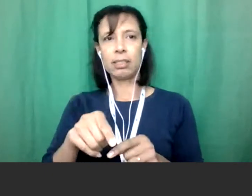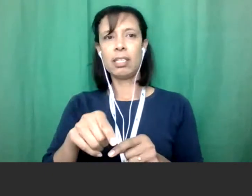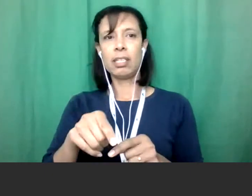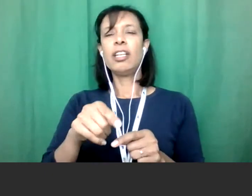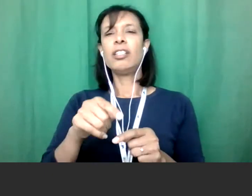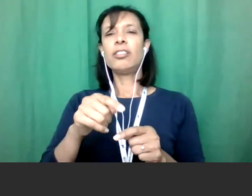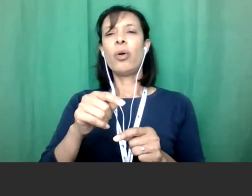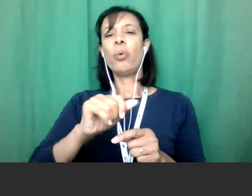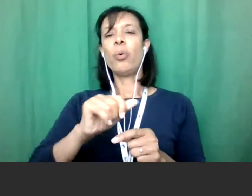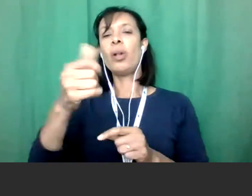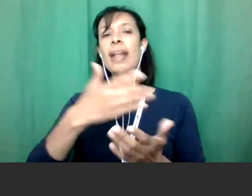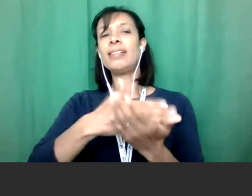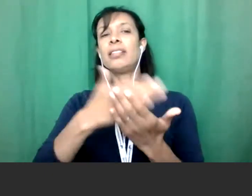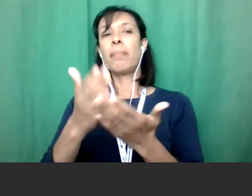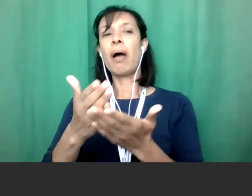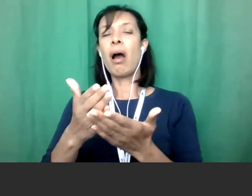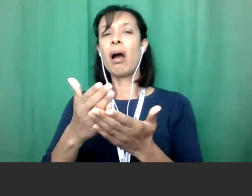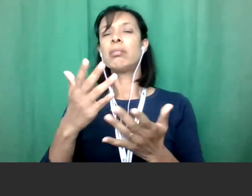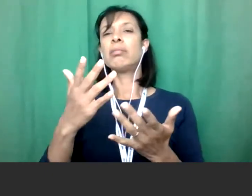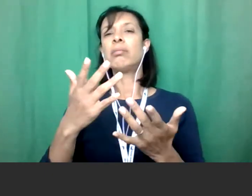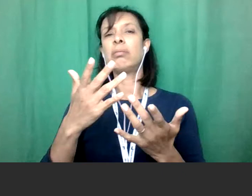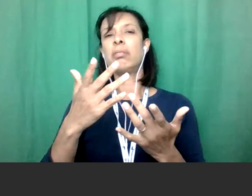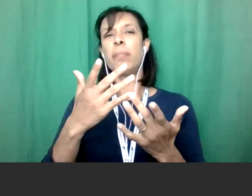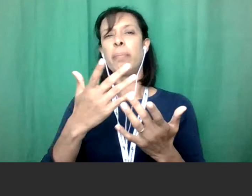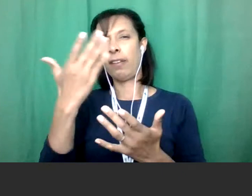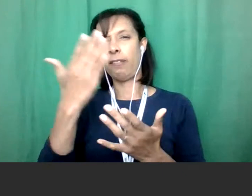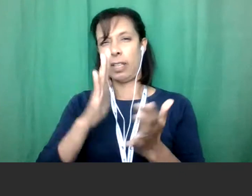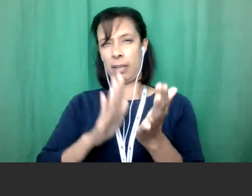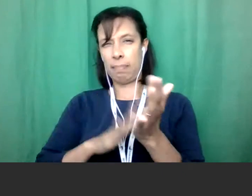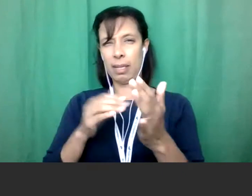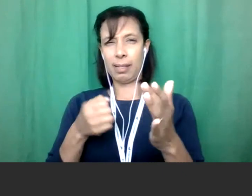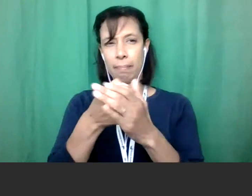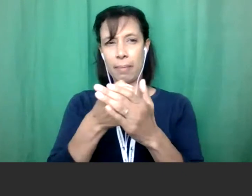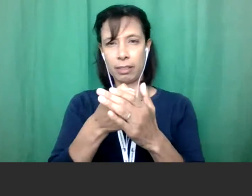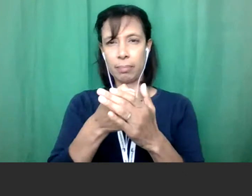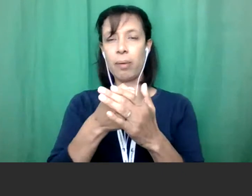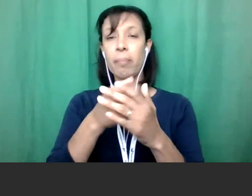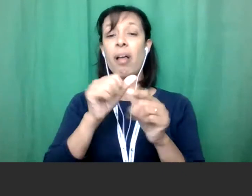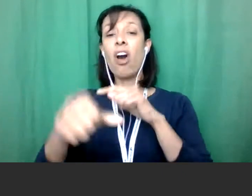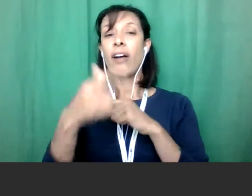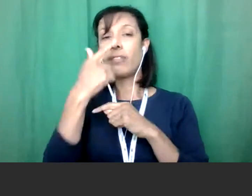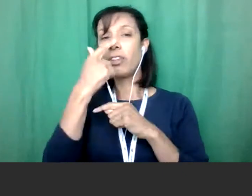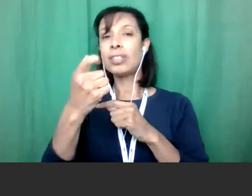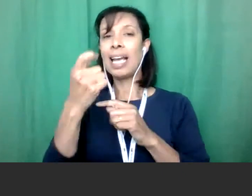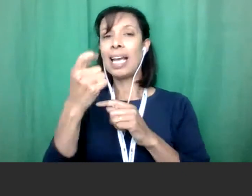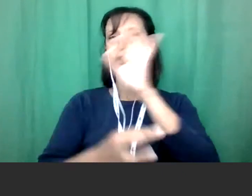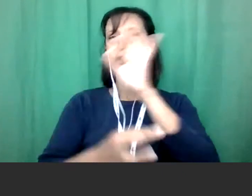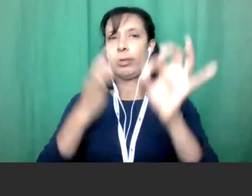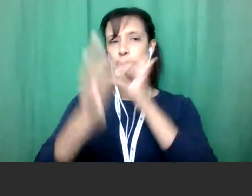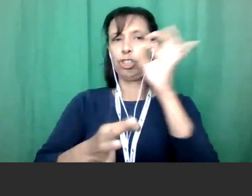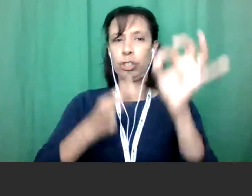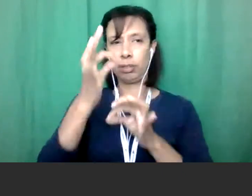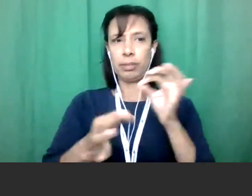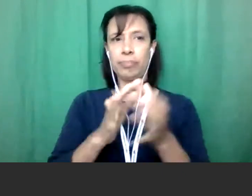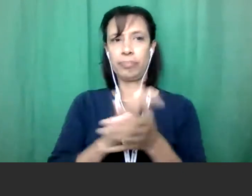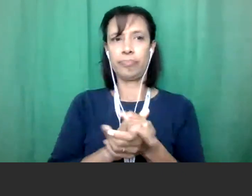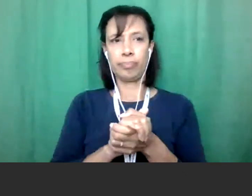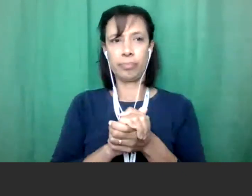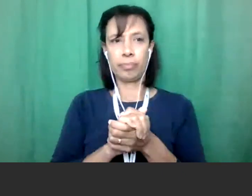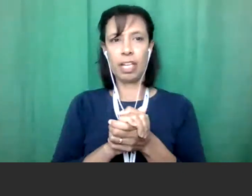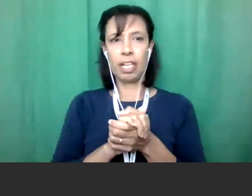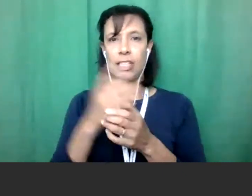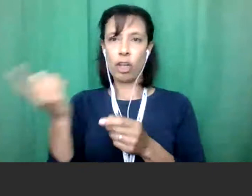me questions to, for example, discuss their ideas, etc., etc. So we're stopping now, 6 minutes. We're back again at